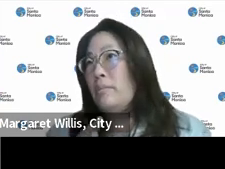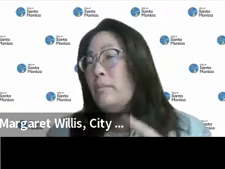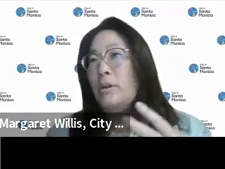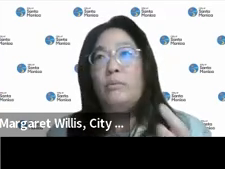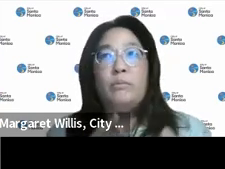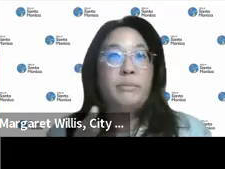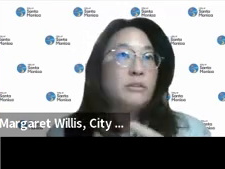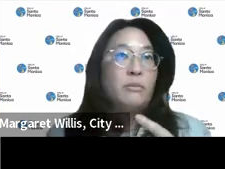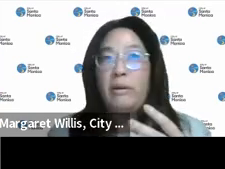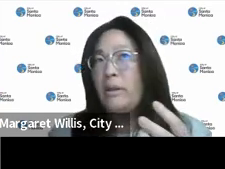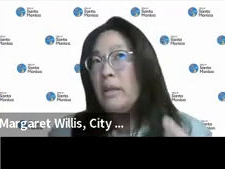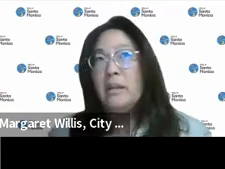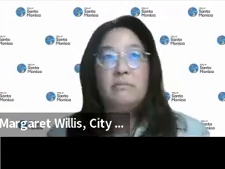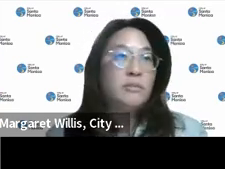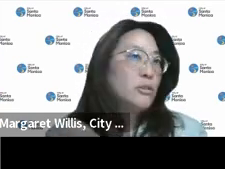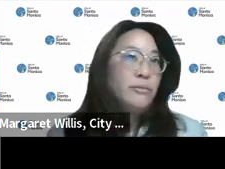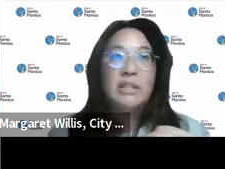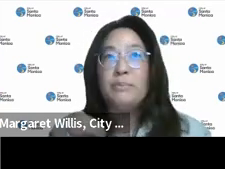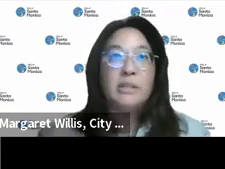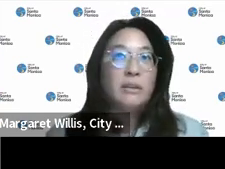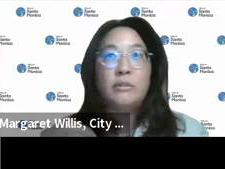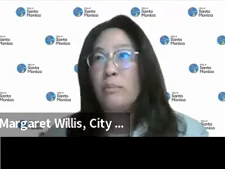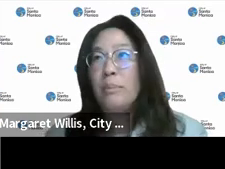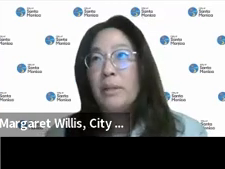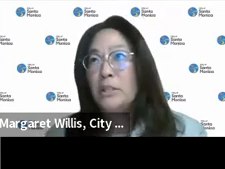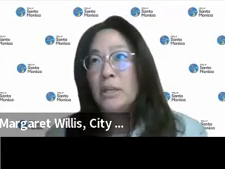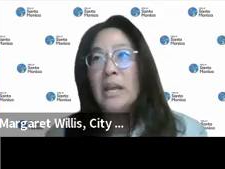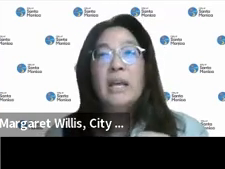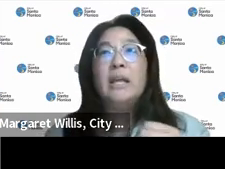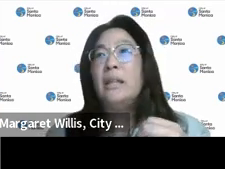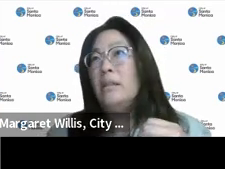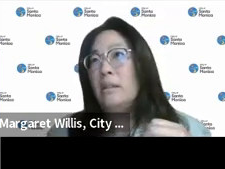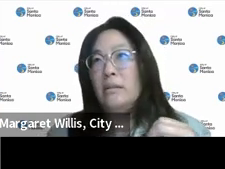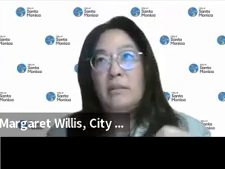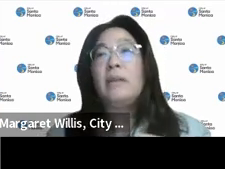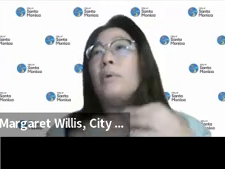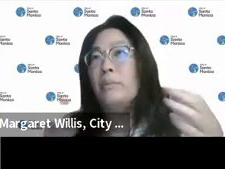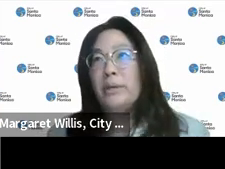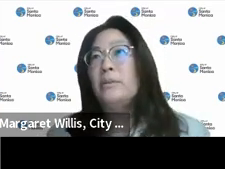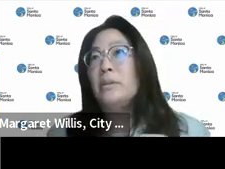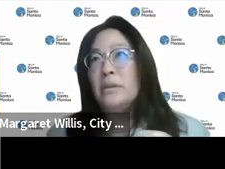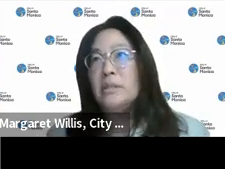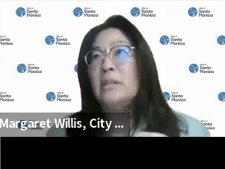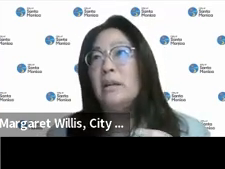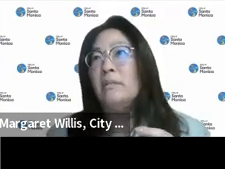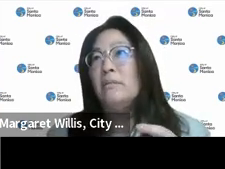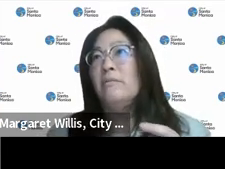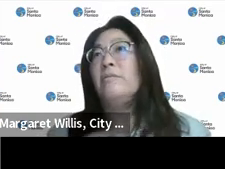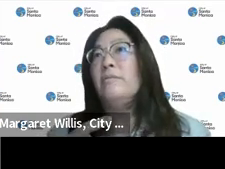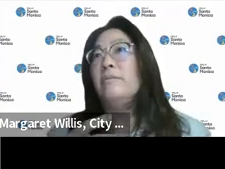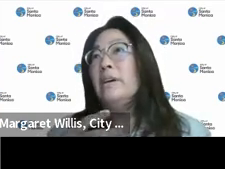program, Commissioner Parent, that served this particular target population, they could probably use their